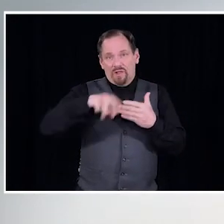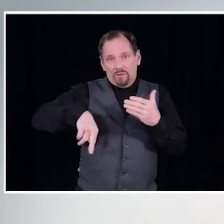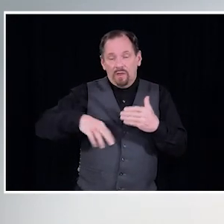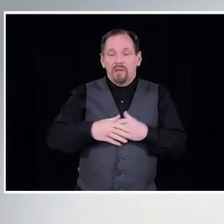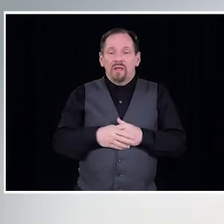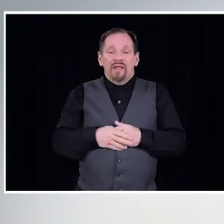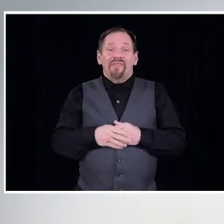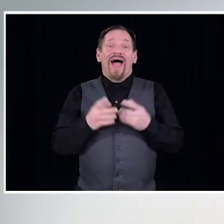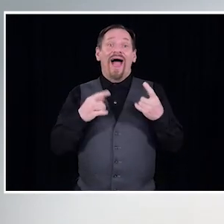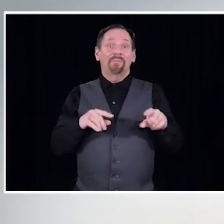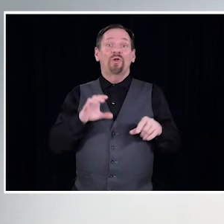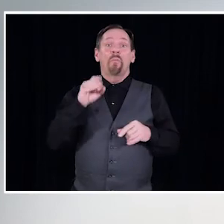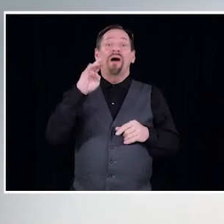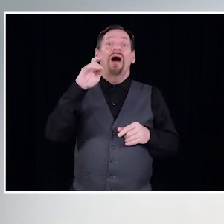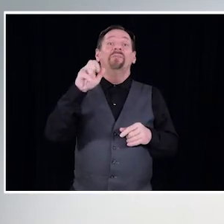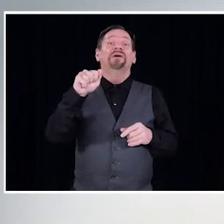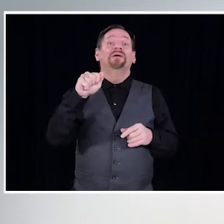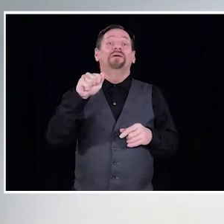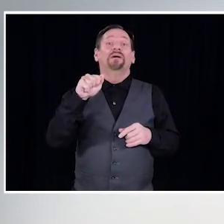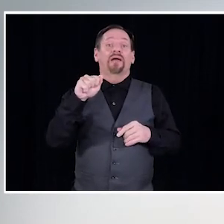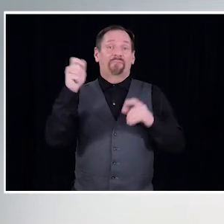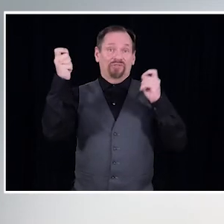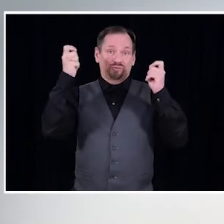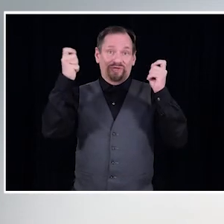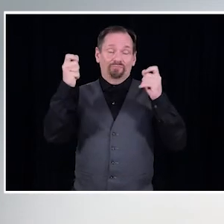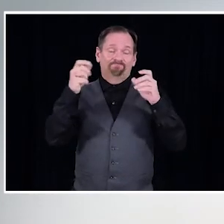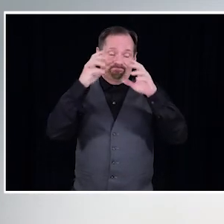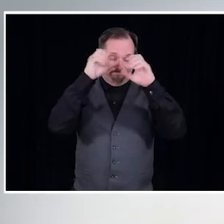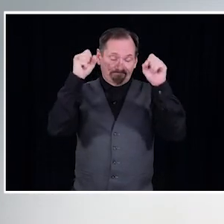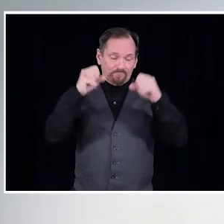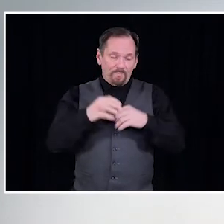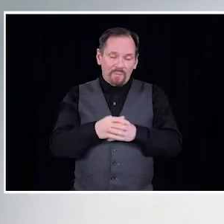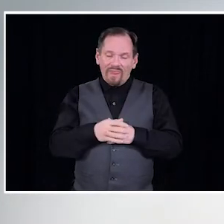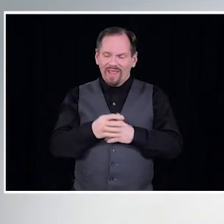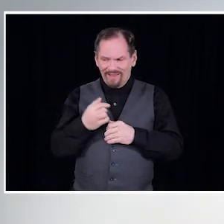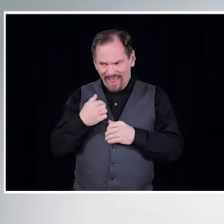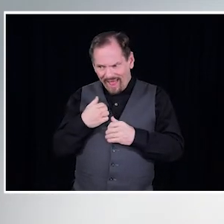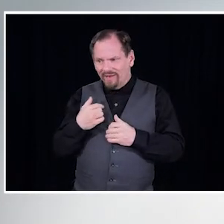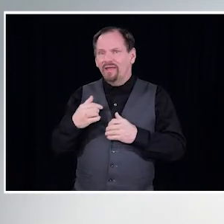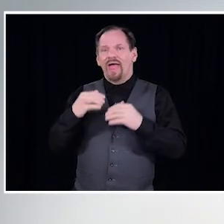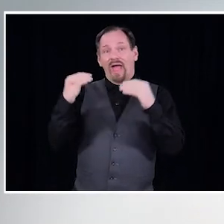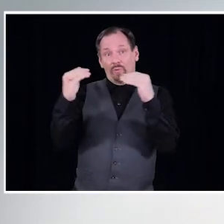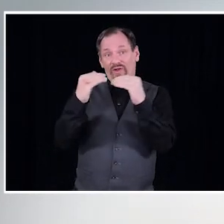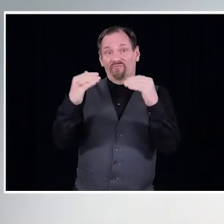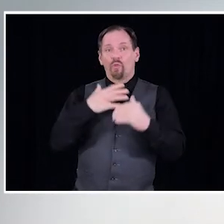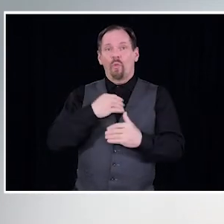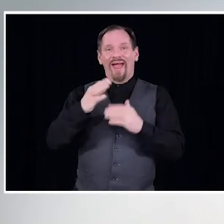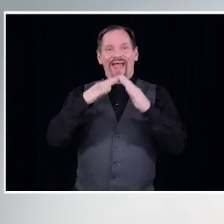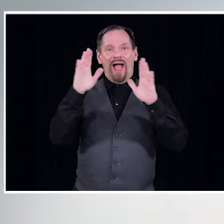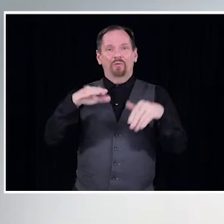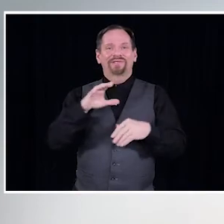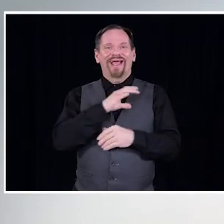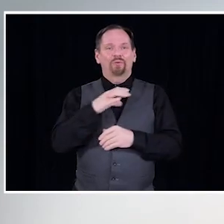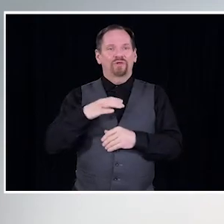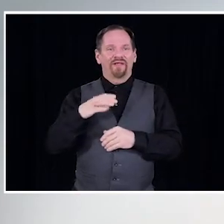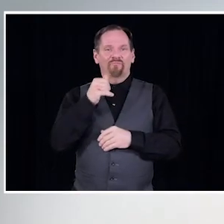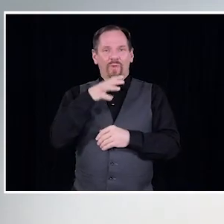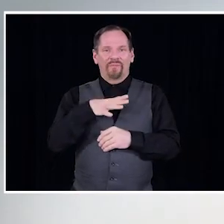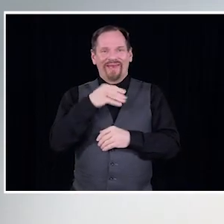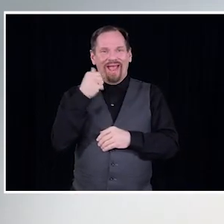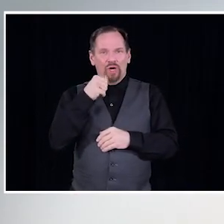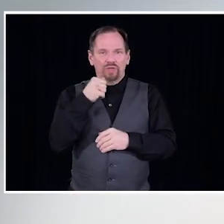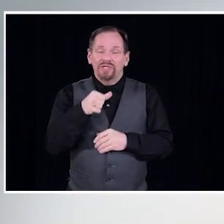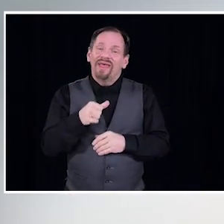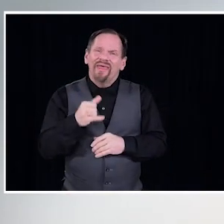administration, where I later helped to advance equity with the White House Council on Women and Girls. As I was serving out the last few